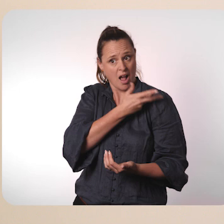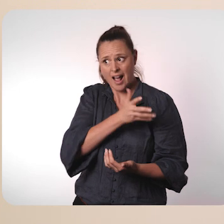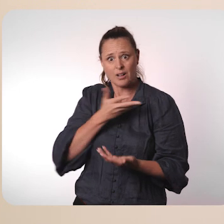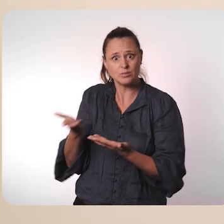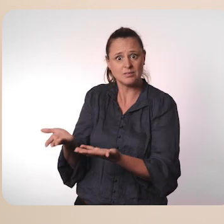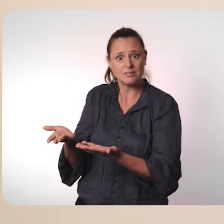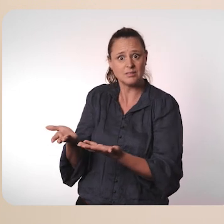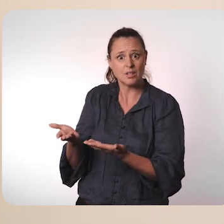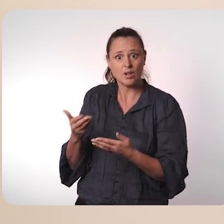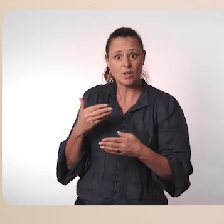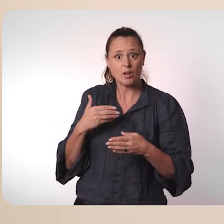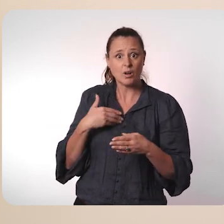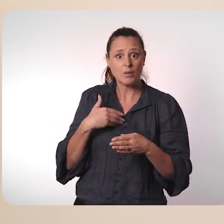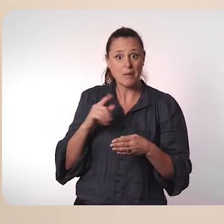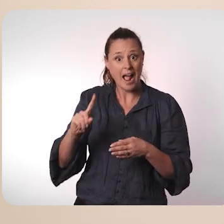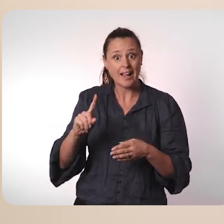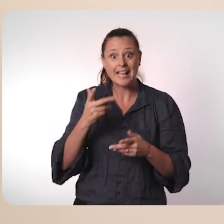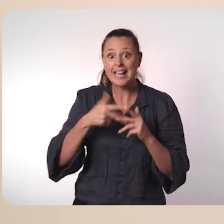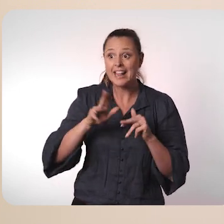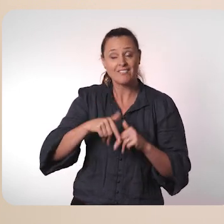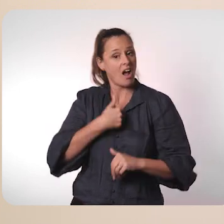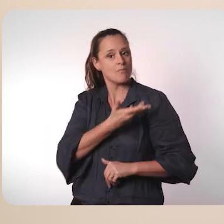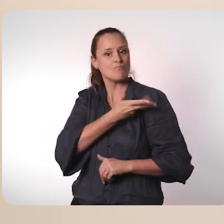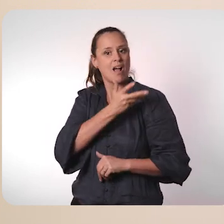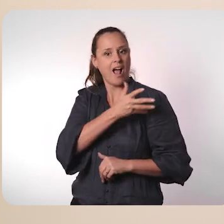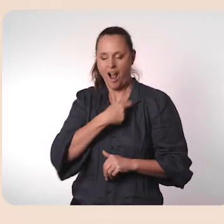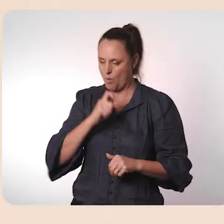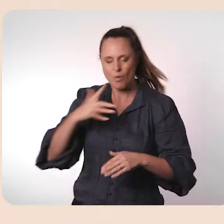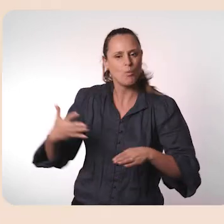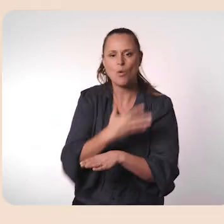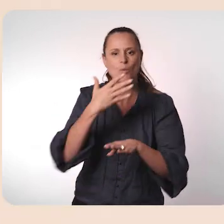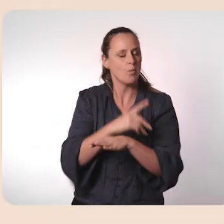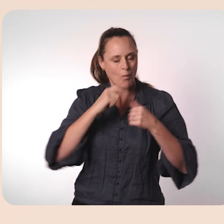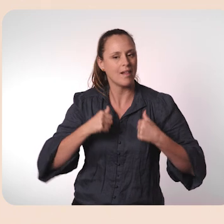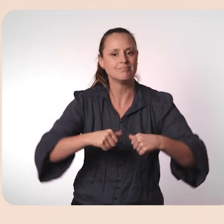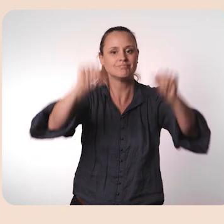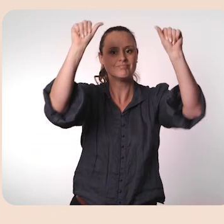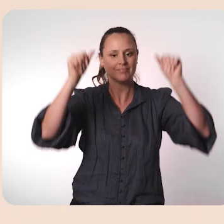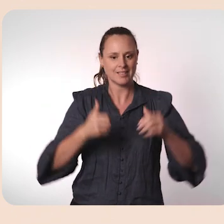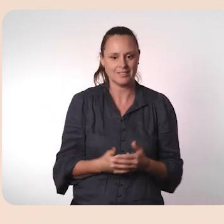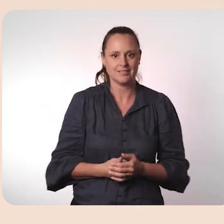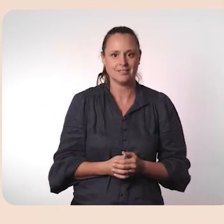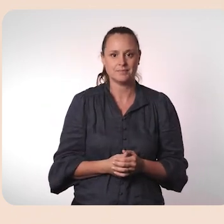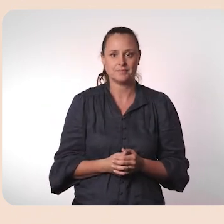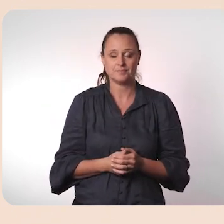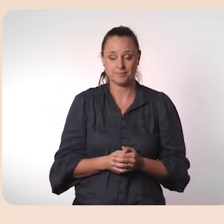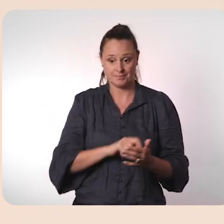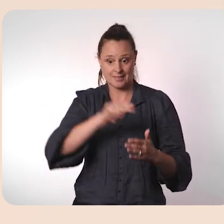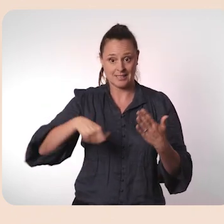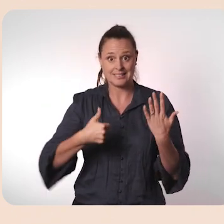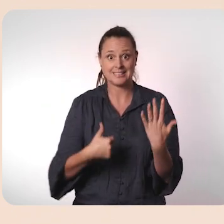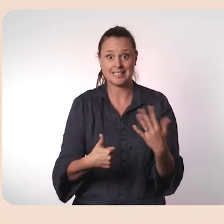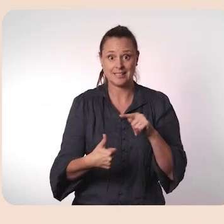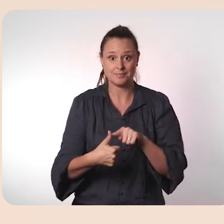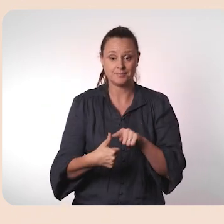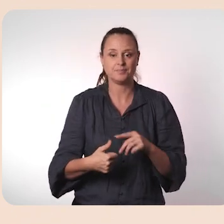If my superpower can be unlocked, I'm unstoppable. Action 6. Engage men and boys to